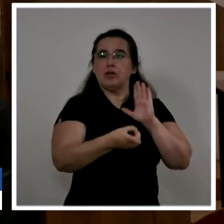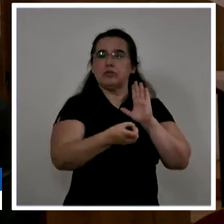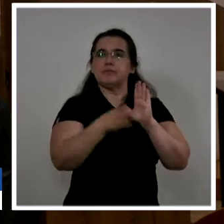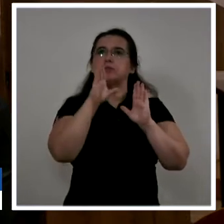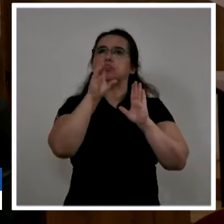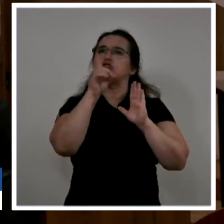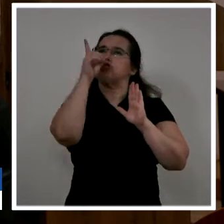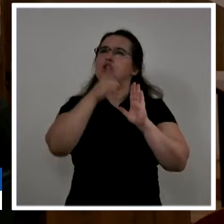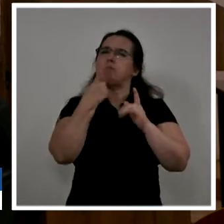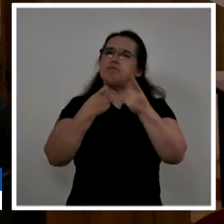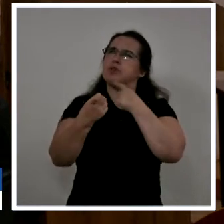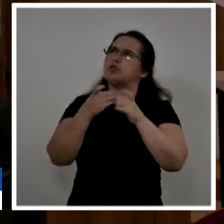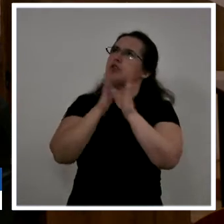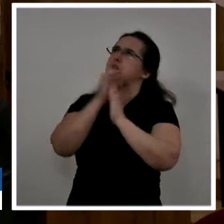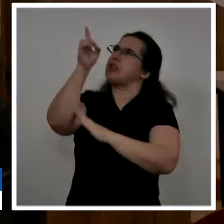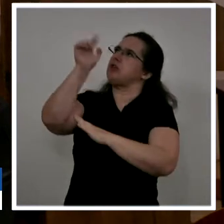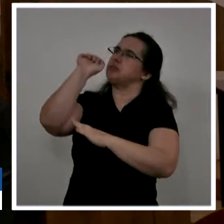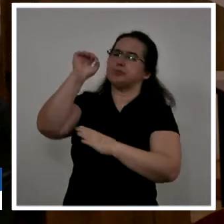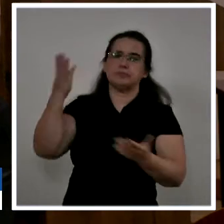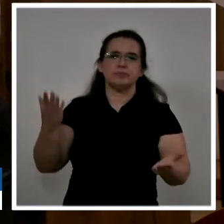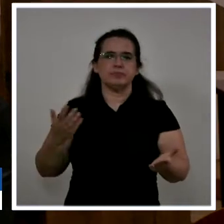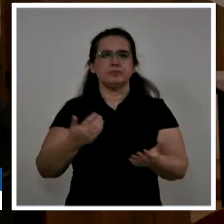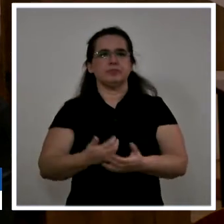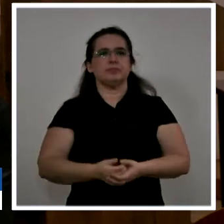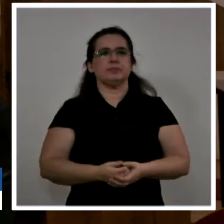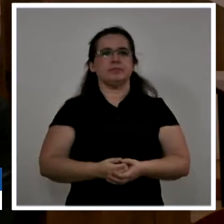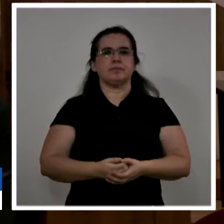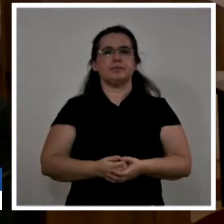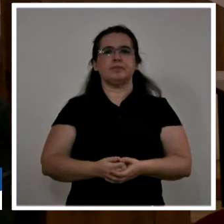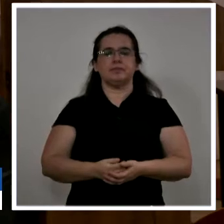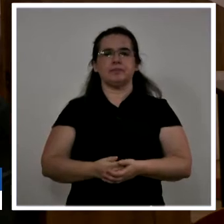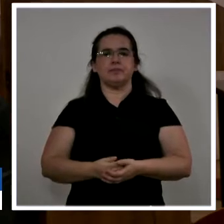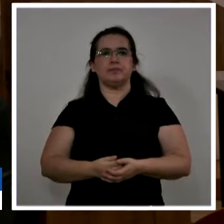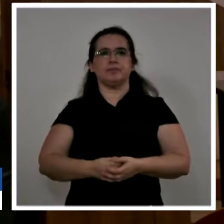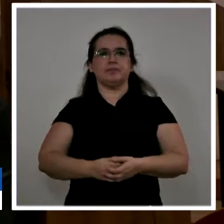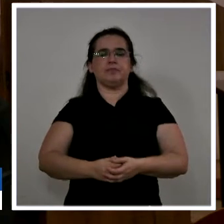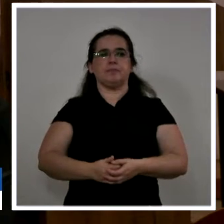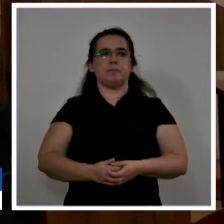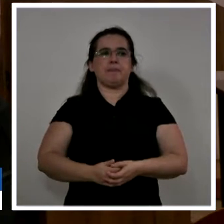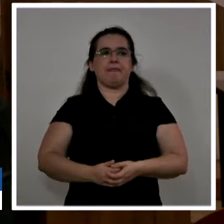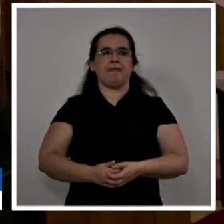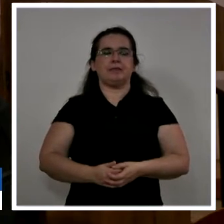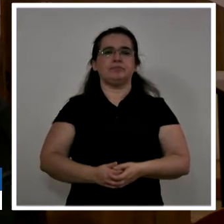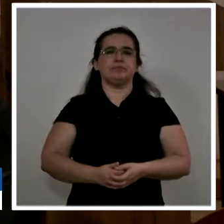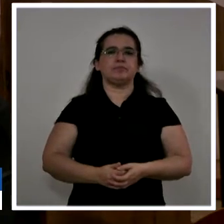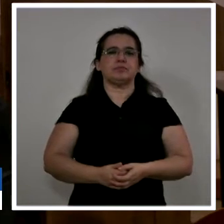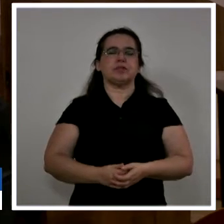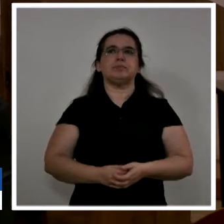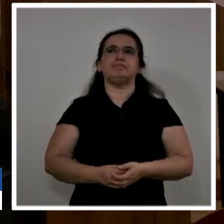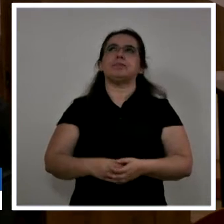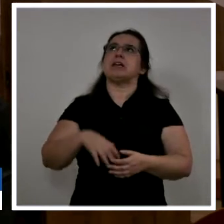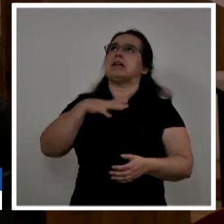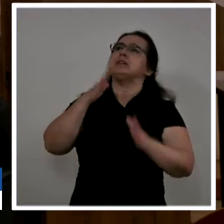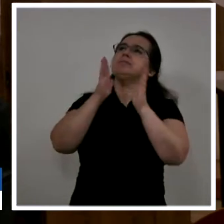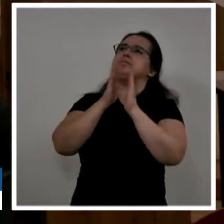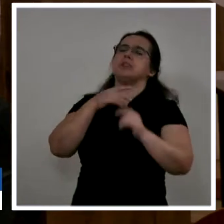perguntas para Deus. He said to God, "He is not a man as I am that I may answer him." E ele disse a